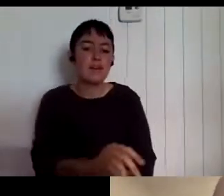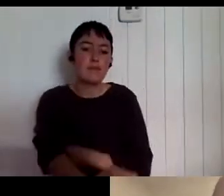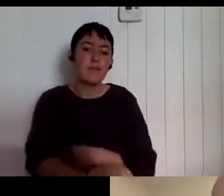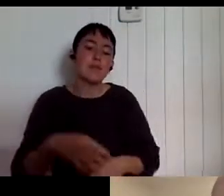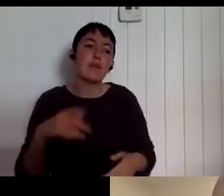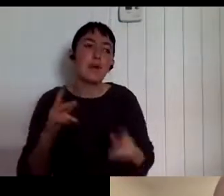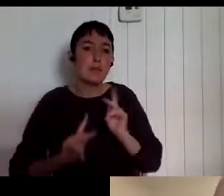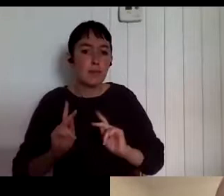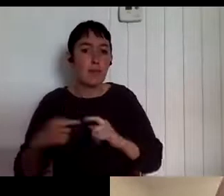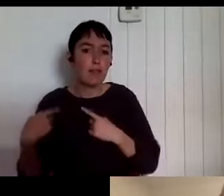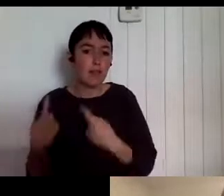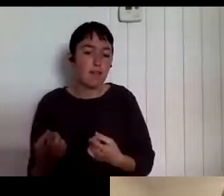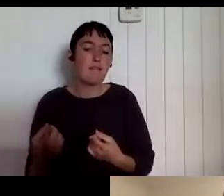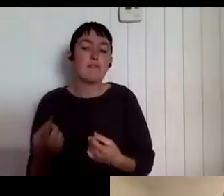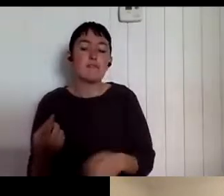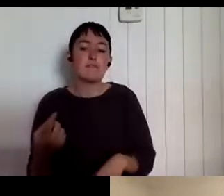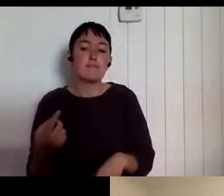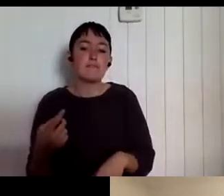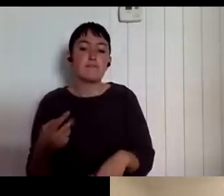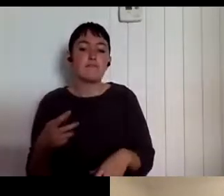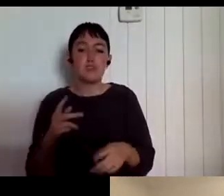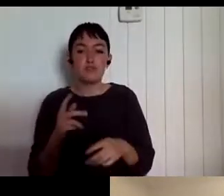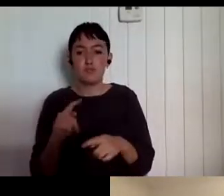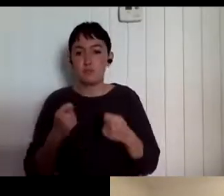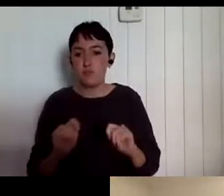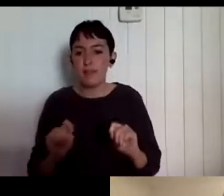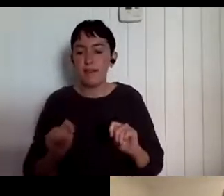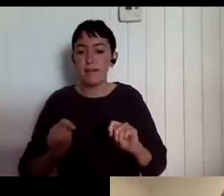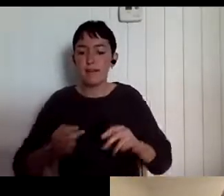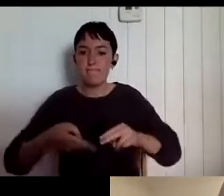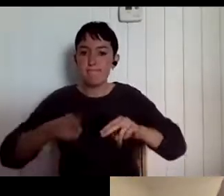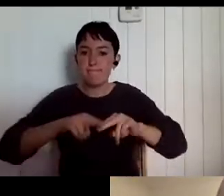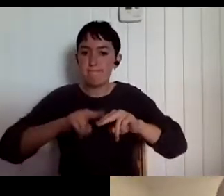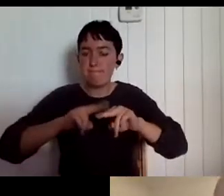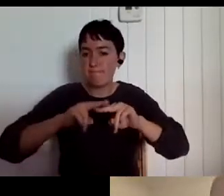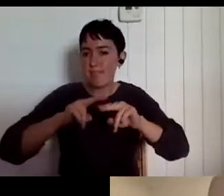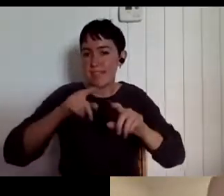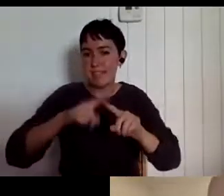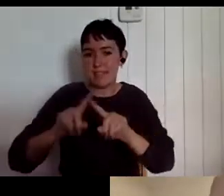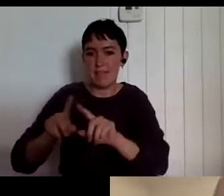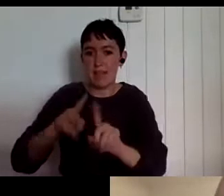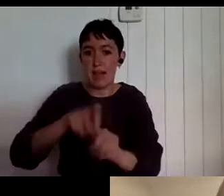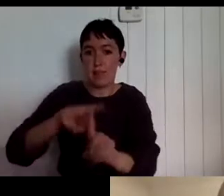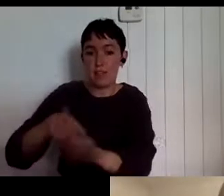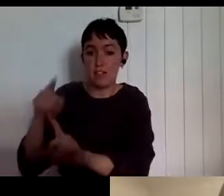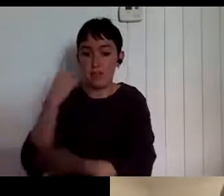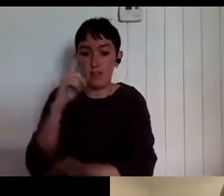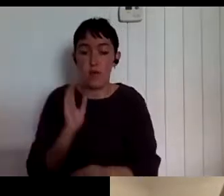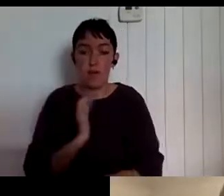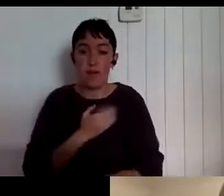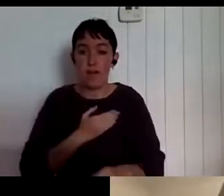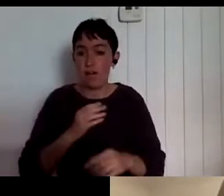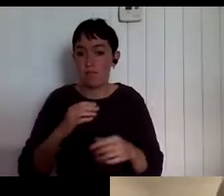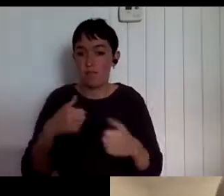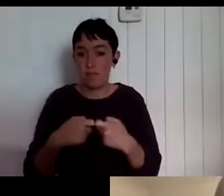to try to work on the scaling up of these different applications. So, you know, lithium ion batteries were